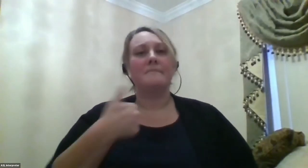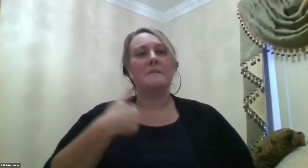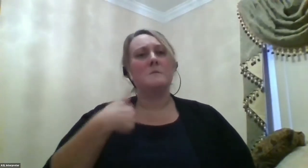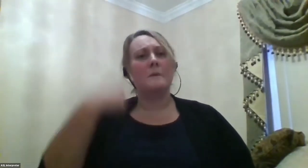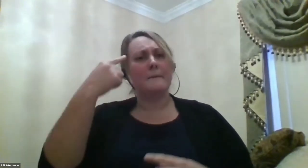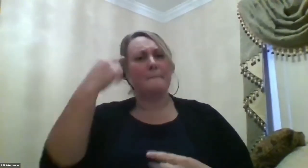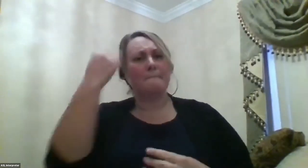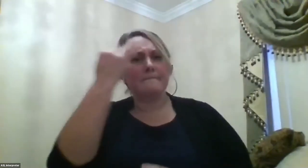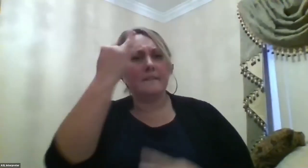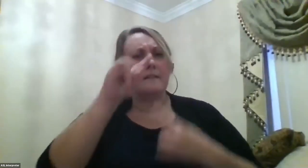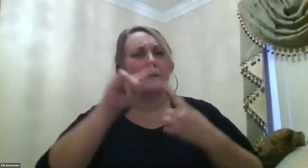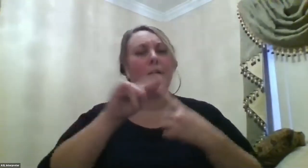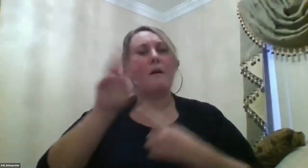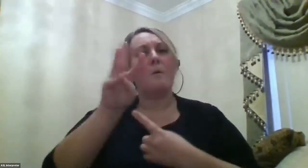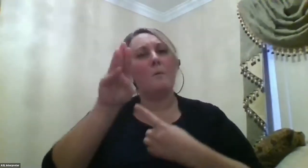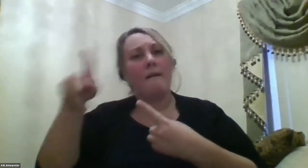is, um,